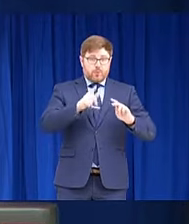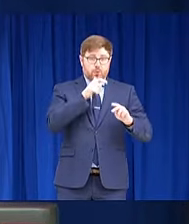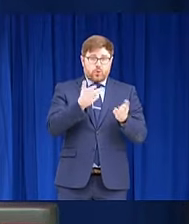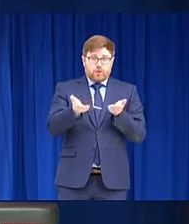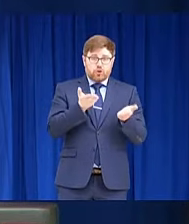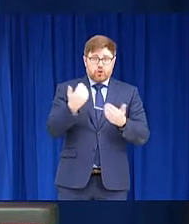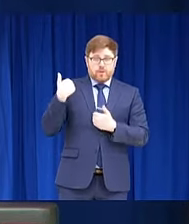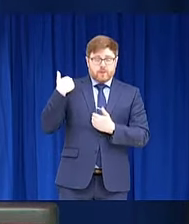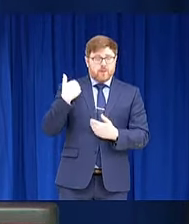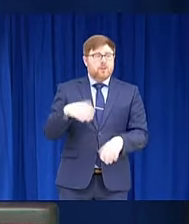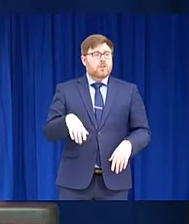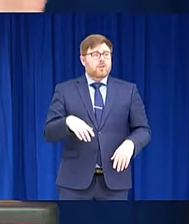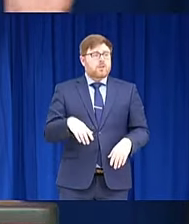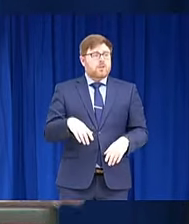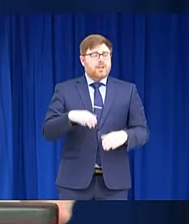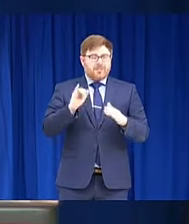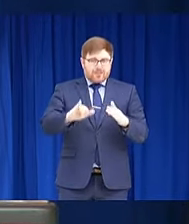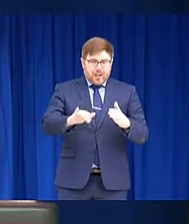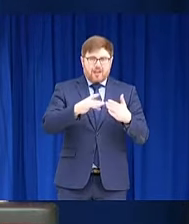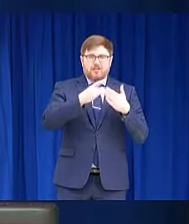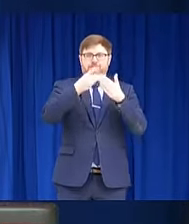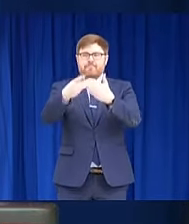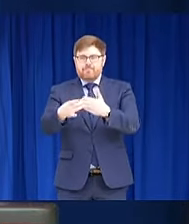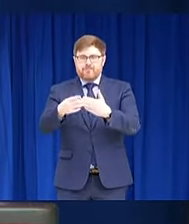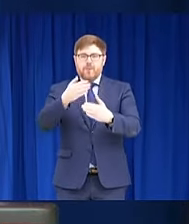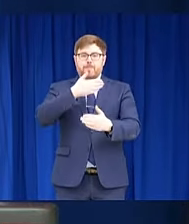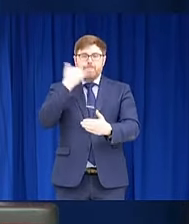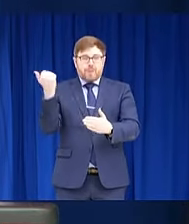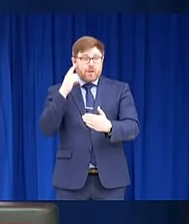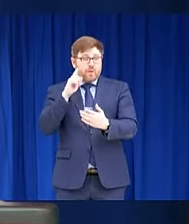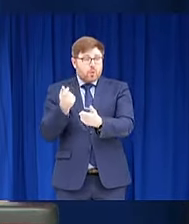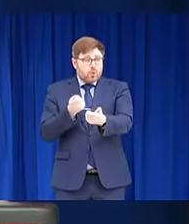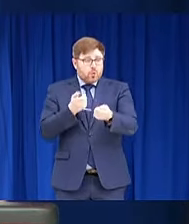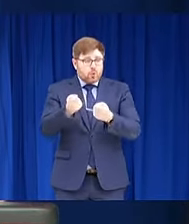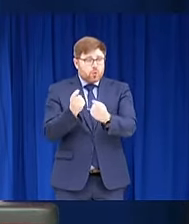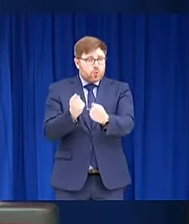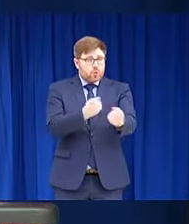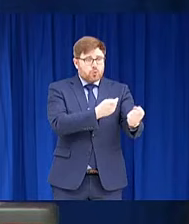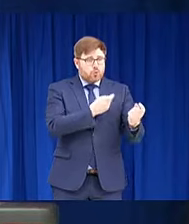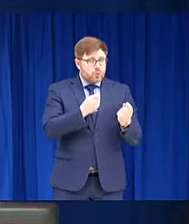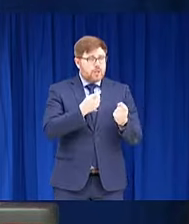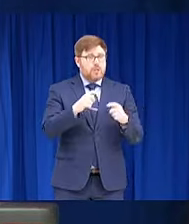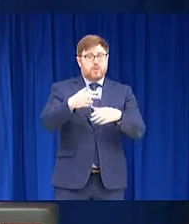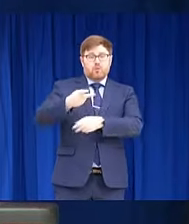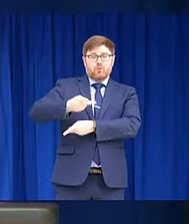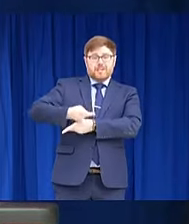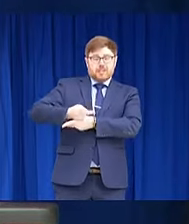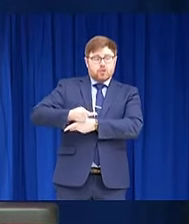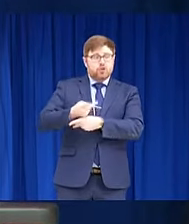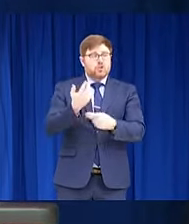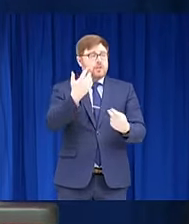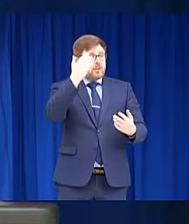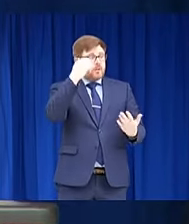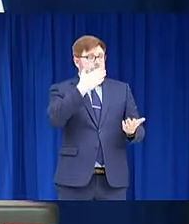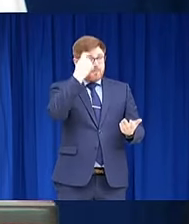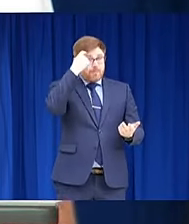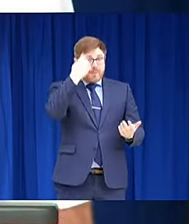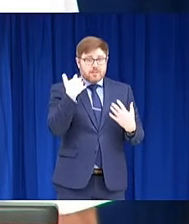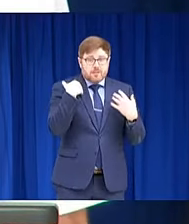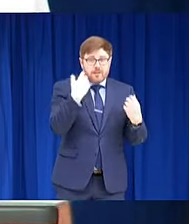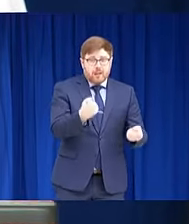process leading to better outcomes in recruiting, retention, physical health, mental health, and